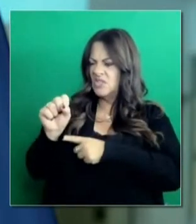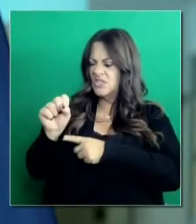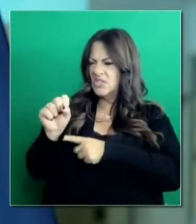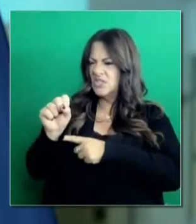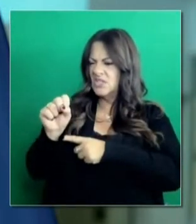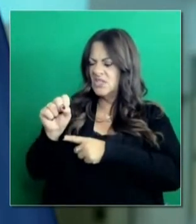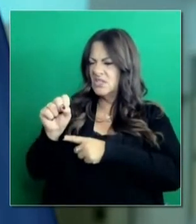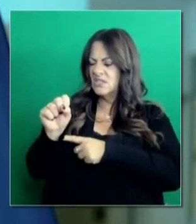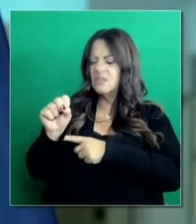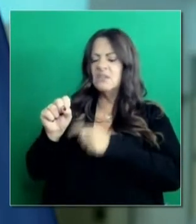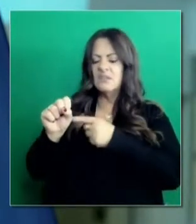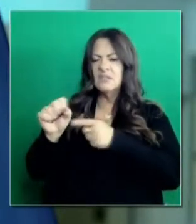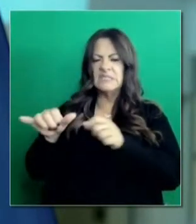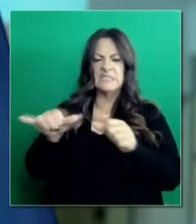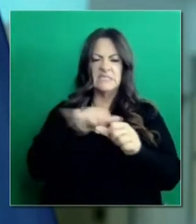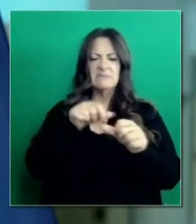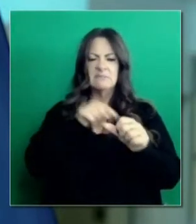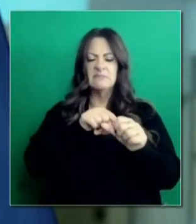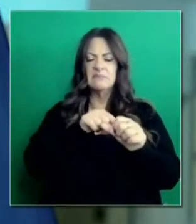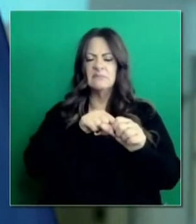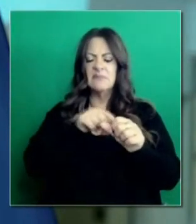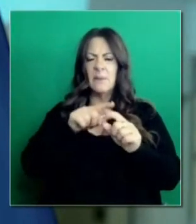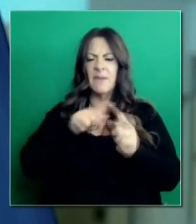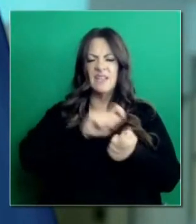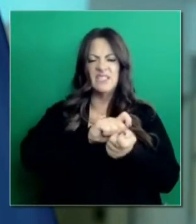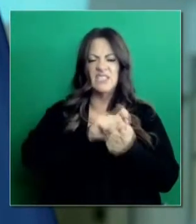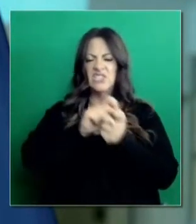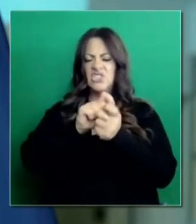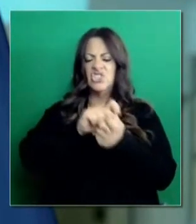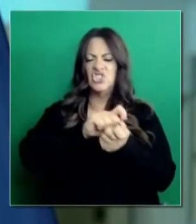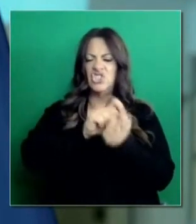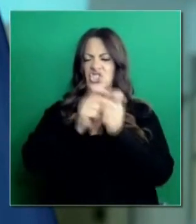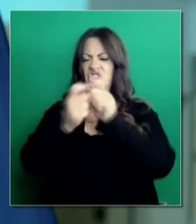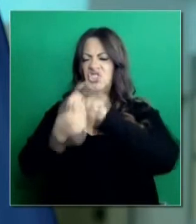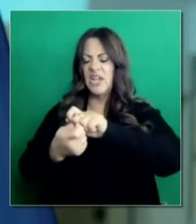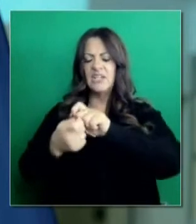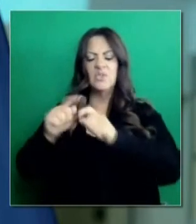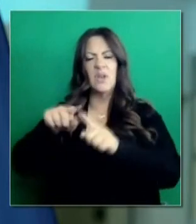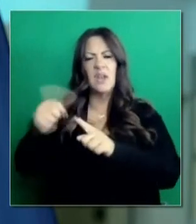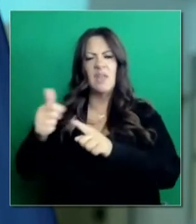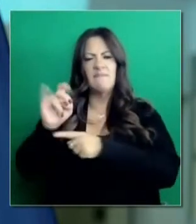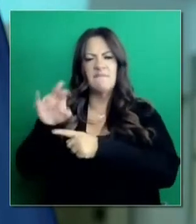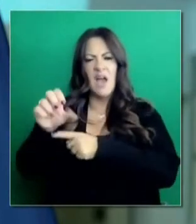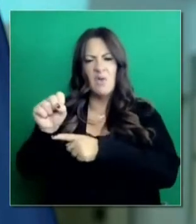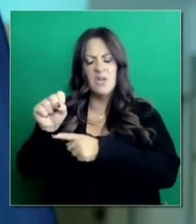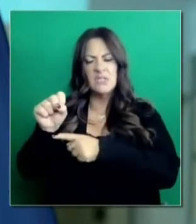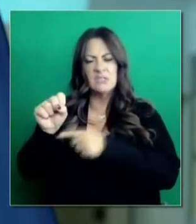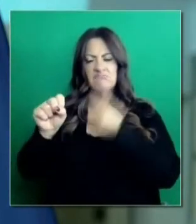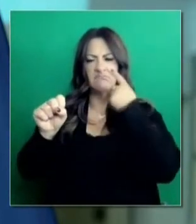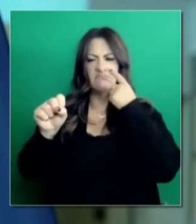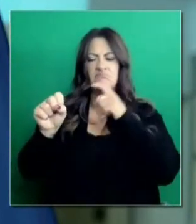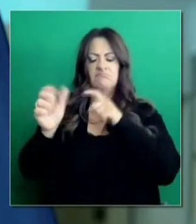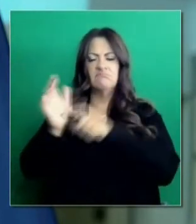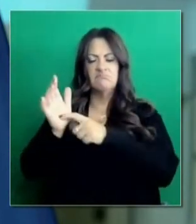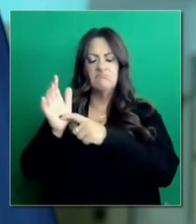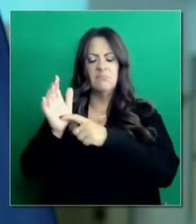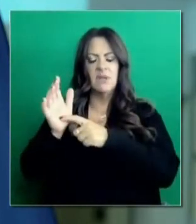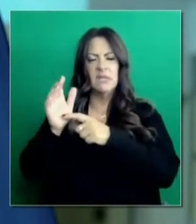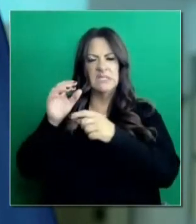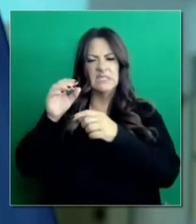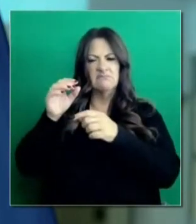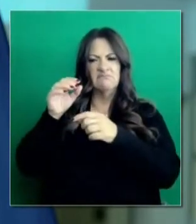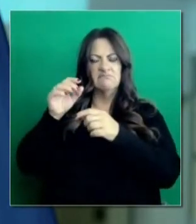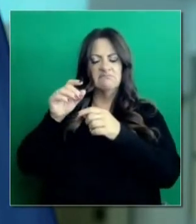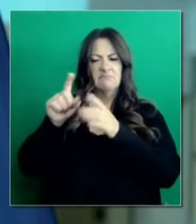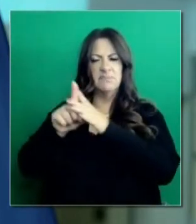to think could have been behind the just astronomical rise that we saw here in Southern California. So with that, with the